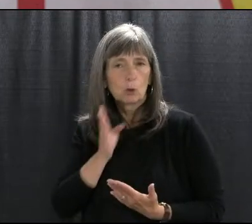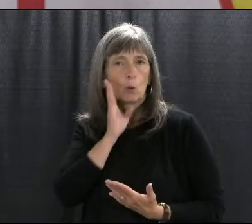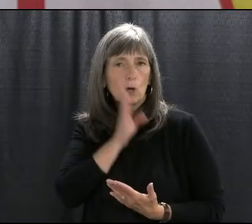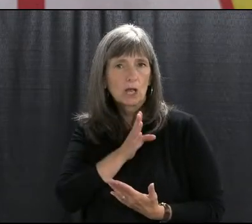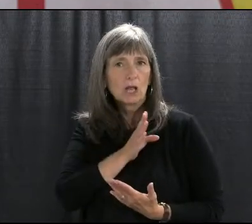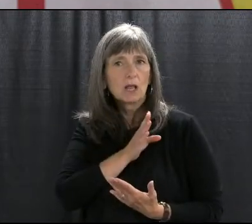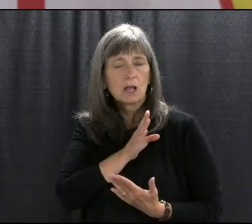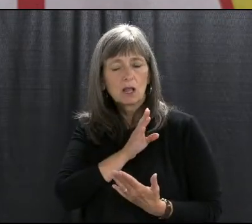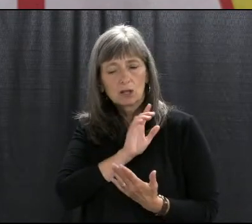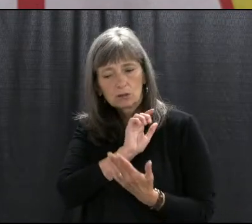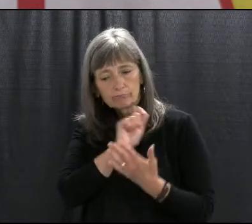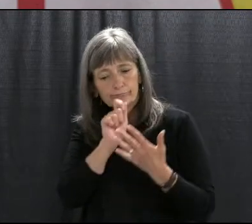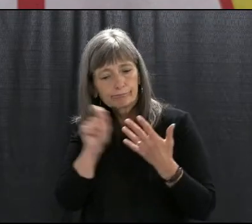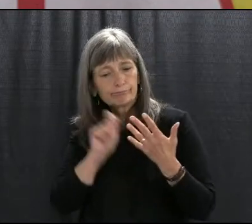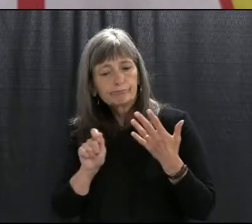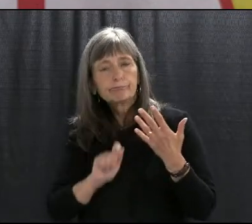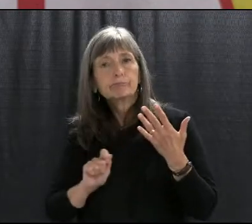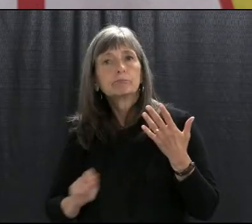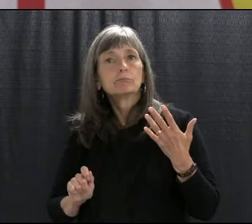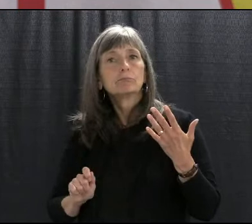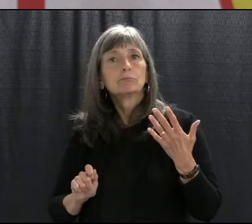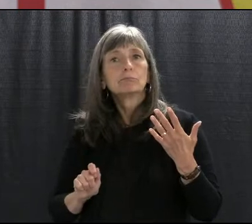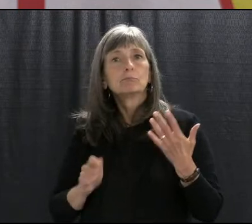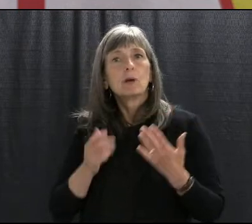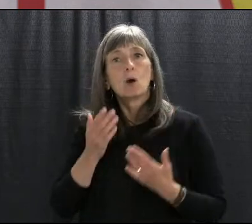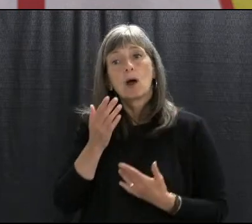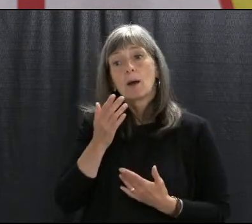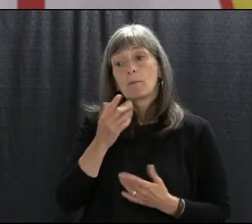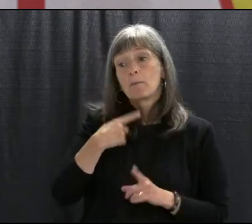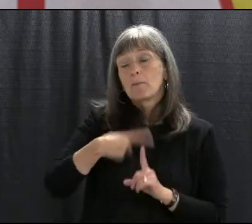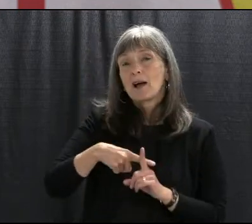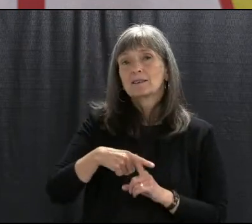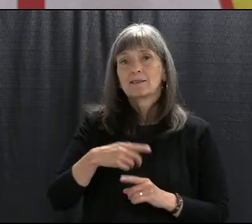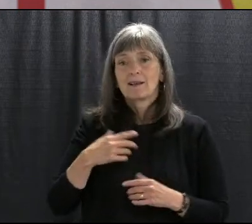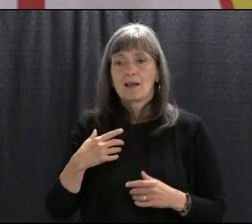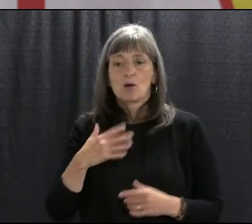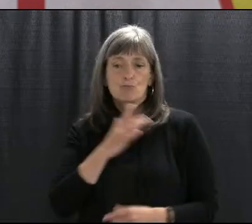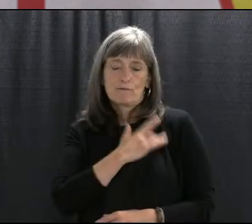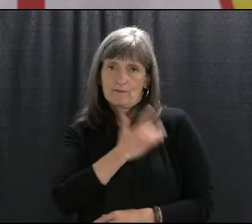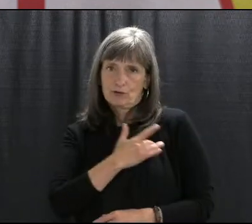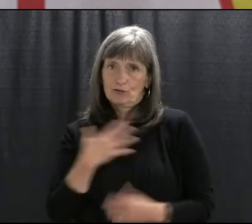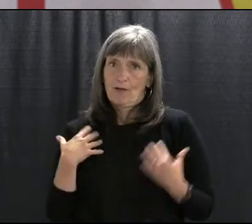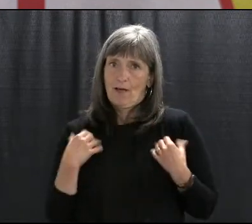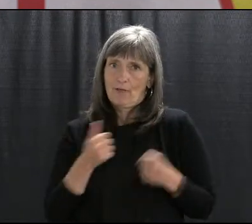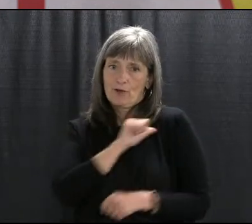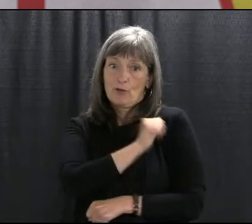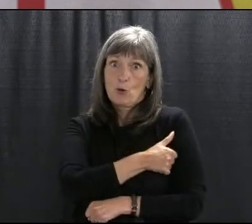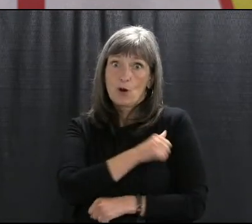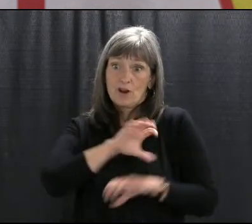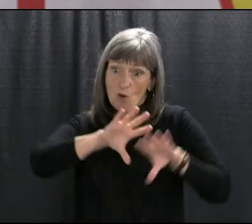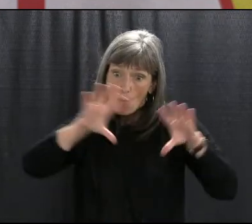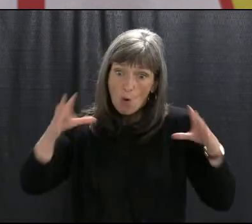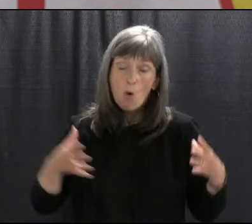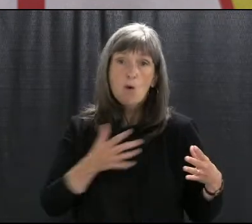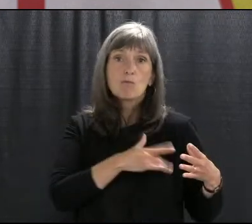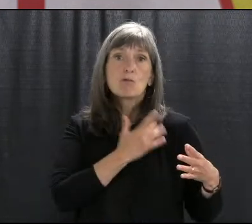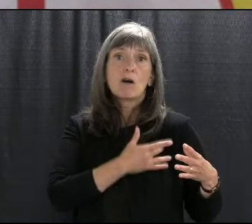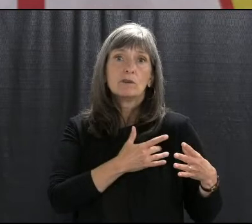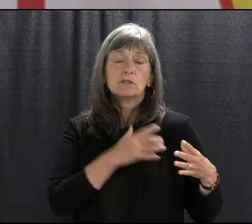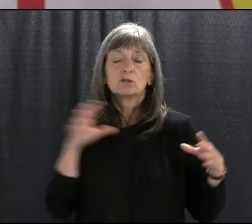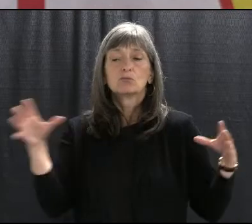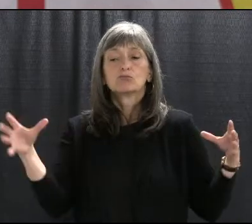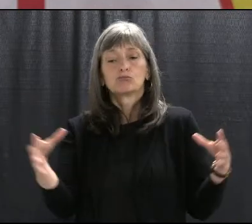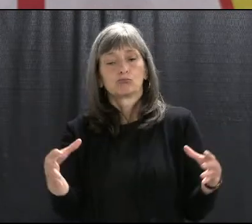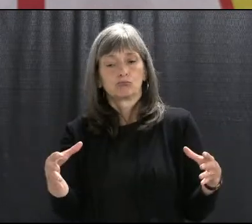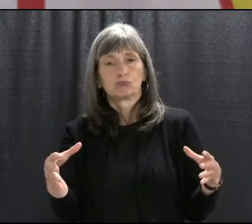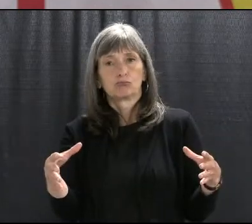authority, is coming together as one provincial health authority. Some of these recommendations, for example, depend on the